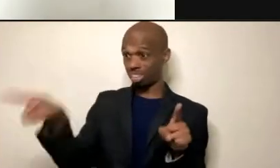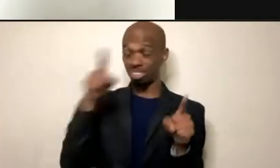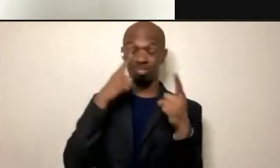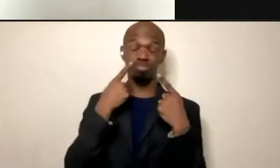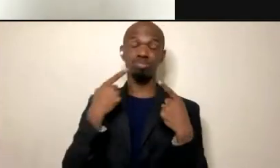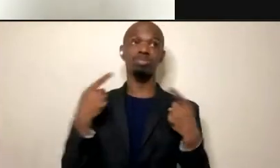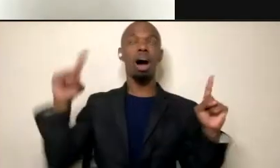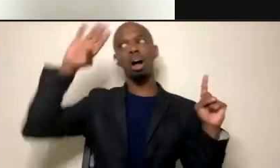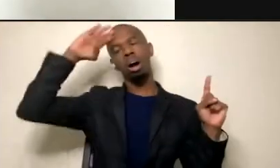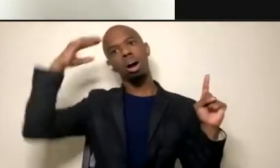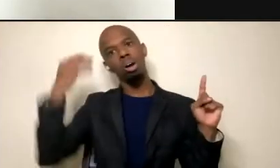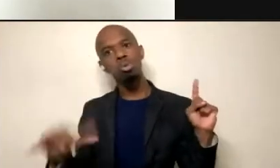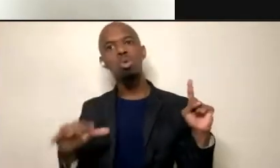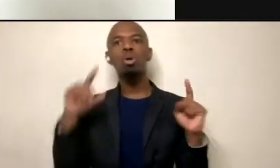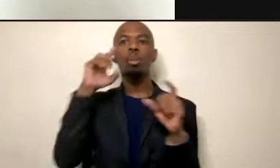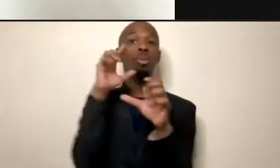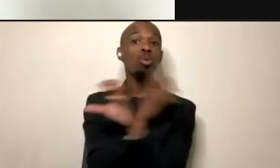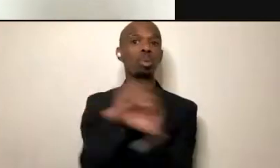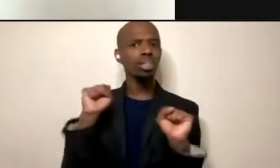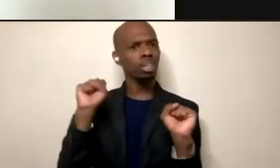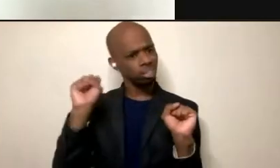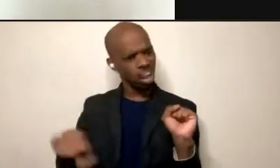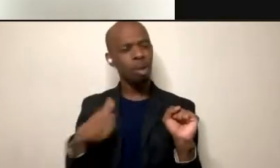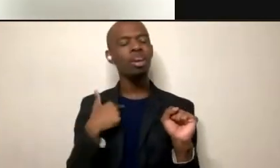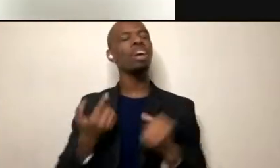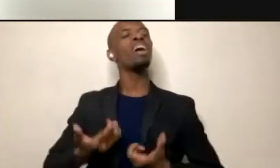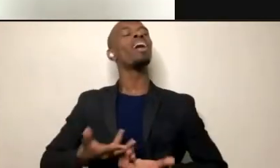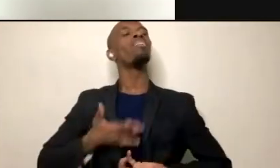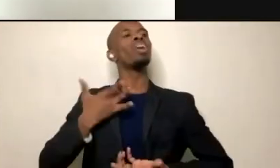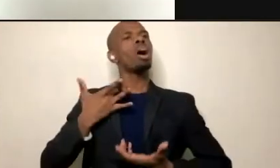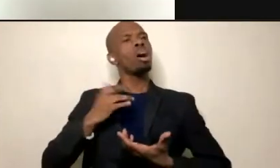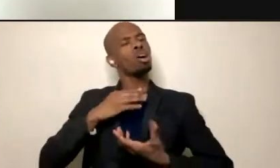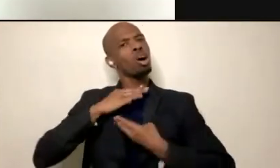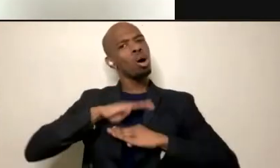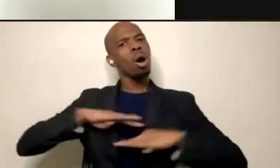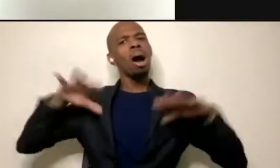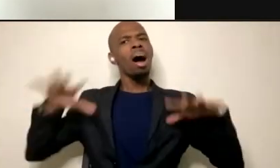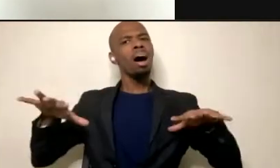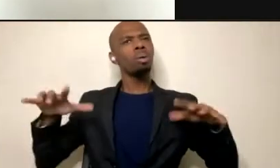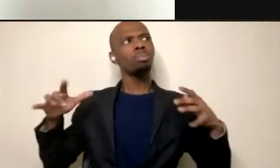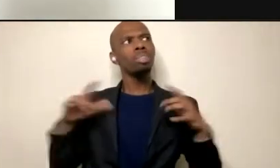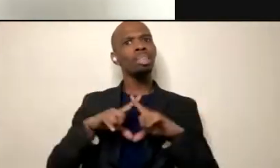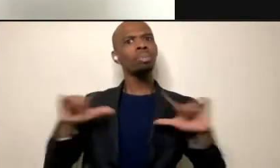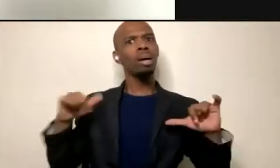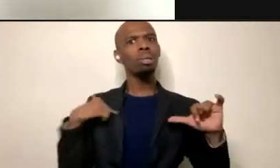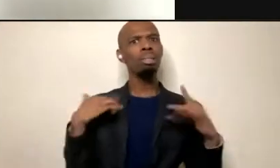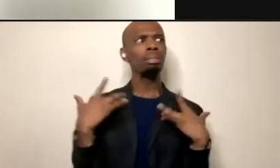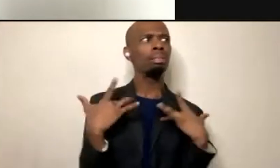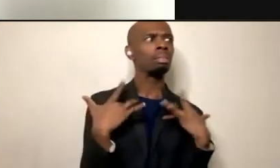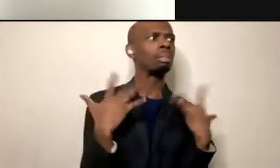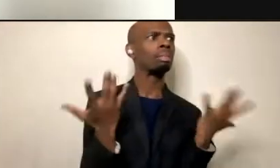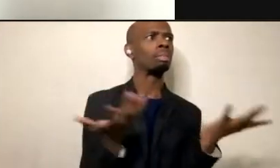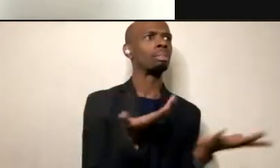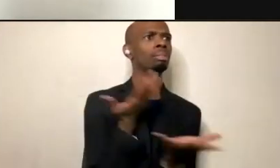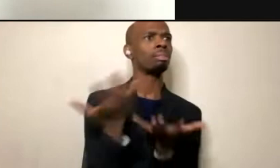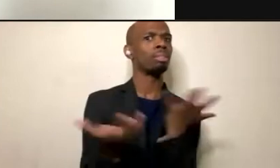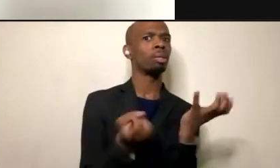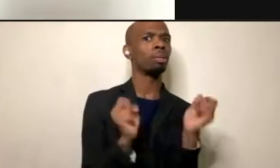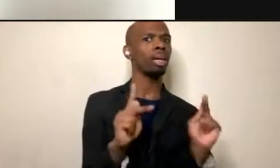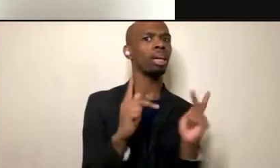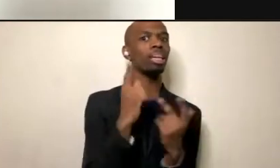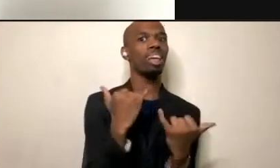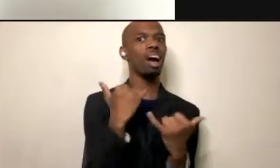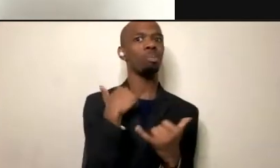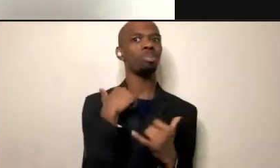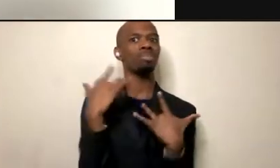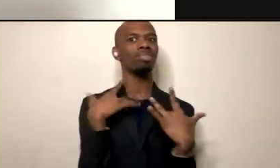great, we did it, but I could see what was coming next. Mm-hmm. I know it would look like Trump. Yes. But like, you could see if you